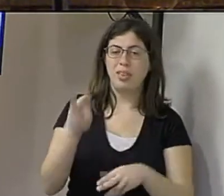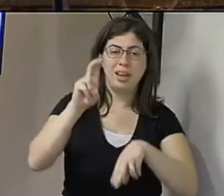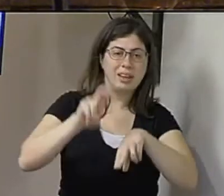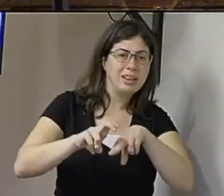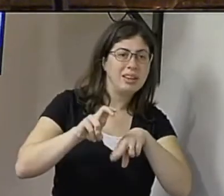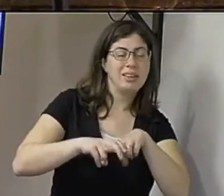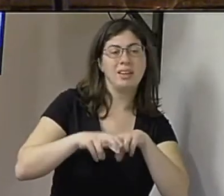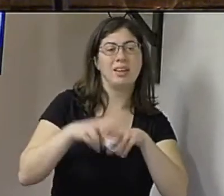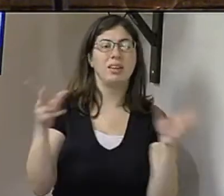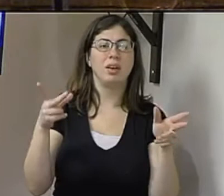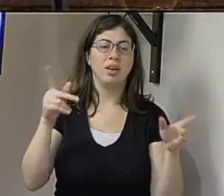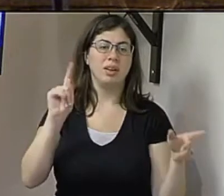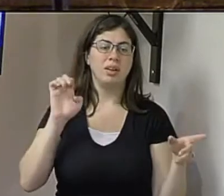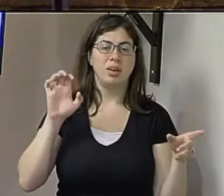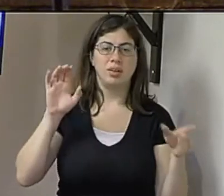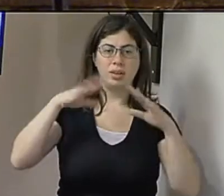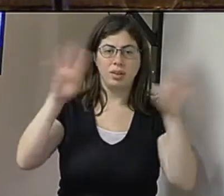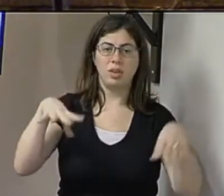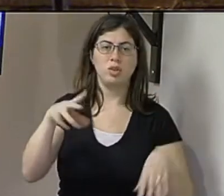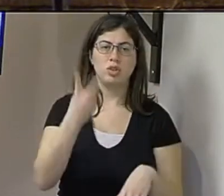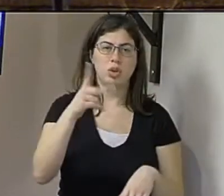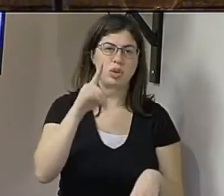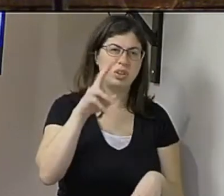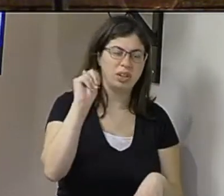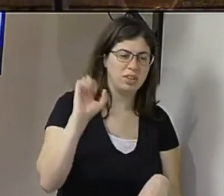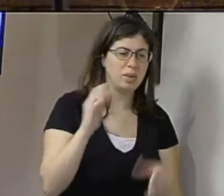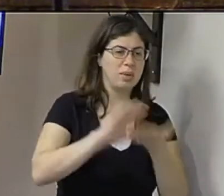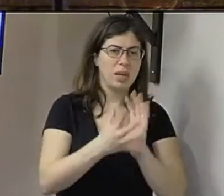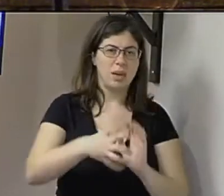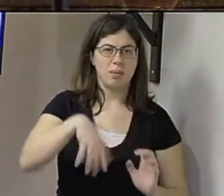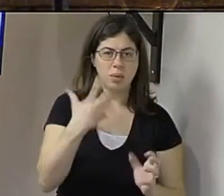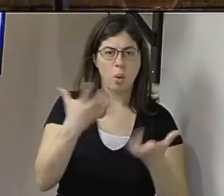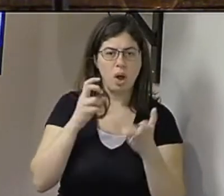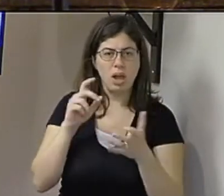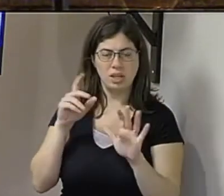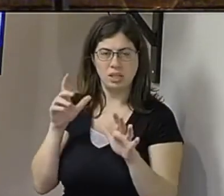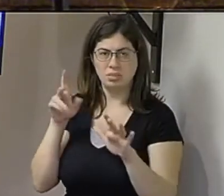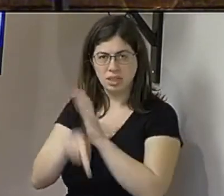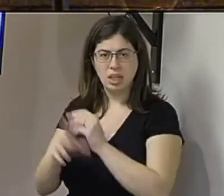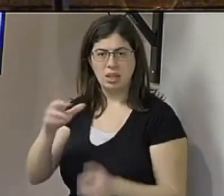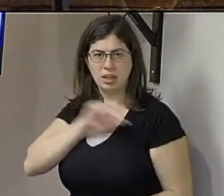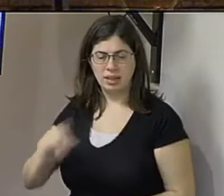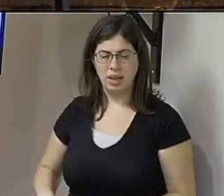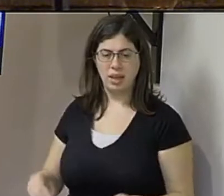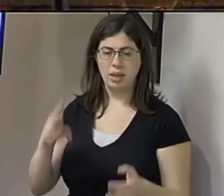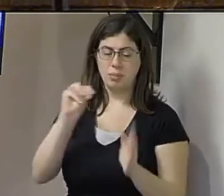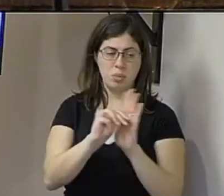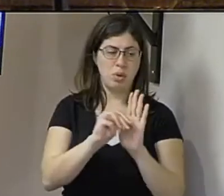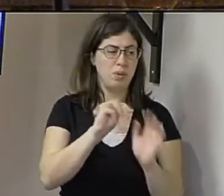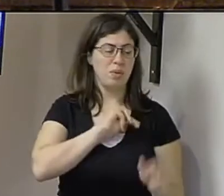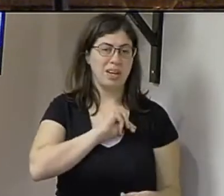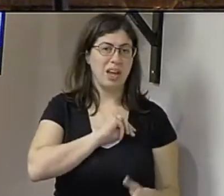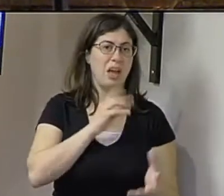and Teresh, two of the king's eunuchs who guarded the threshold, became angry and sought to lay hands on King Ahasuerus. And this came to the knowledge of Mordecai, and he told it